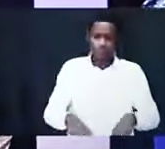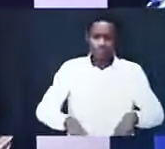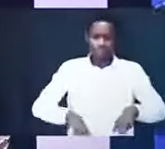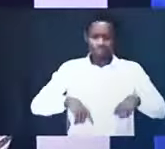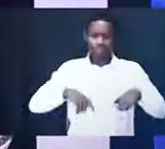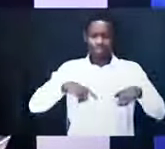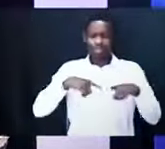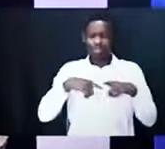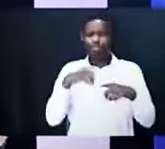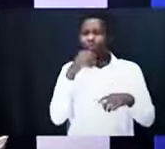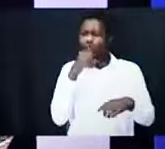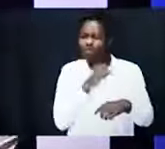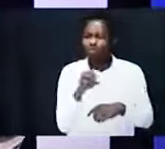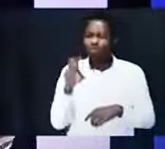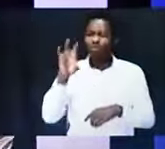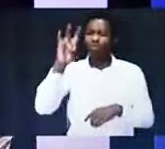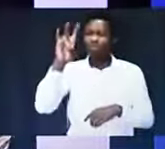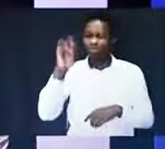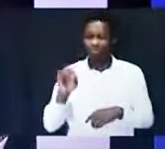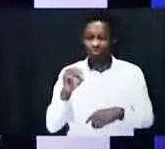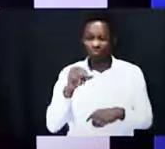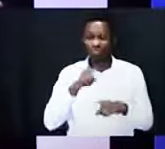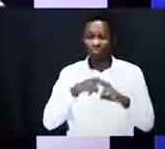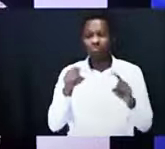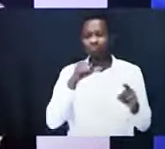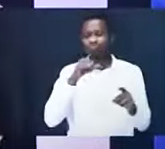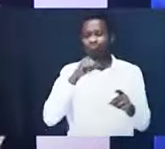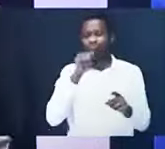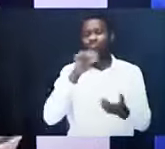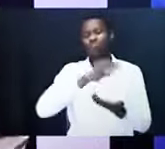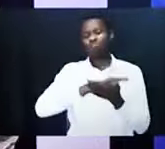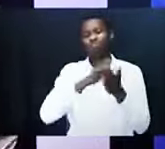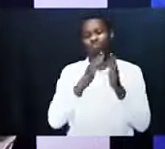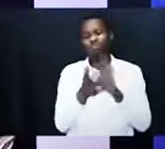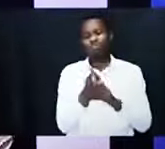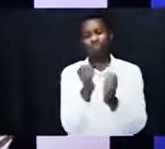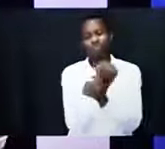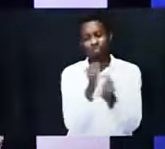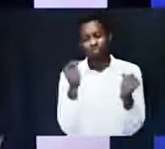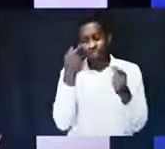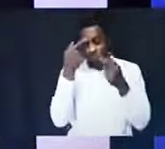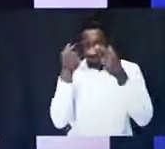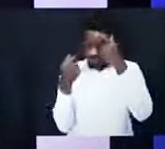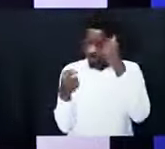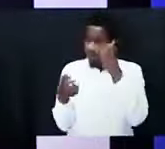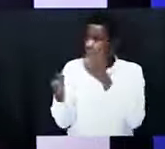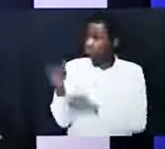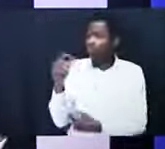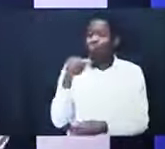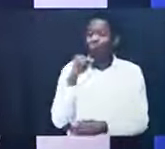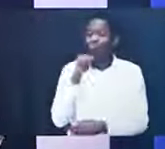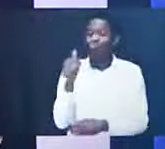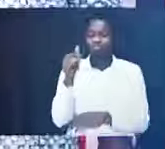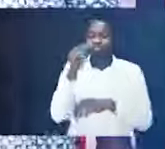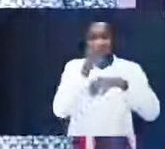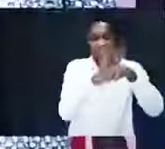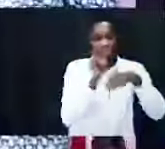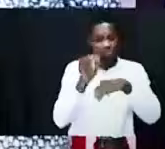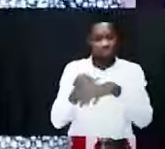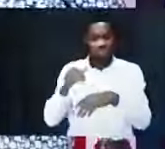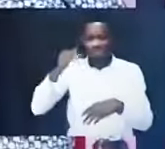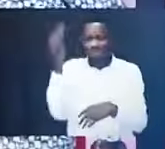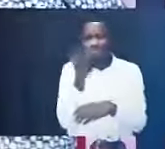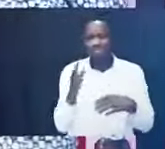but they were not saved because they were not called. They never entered any chapel.